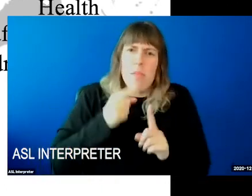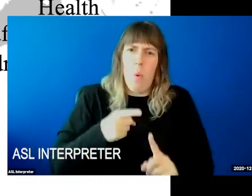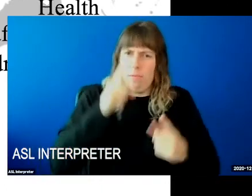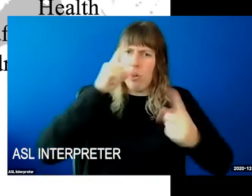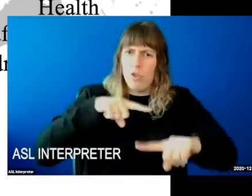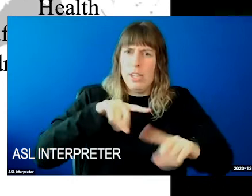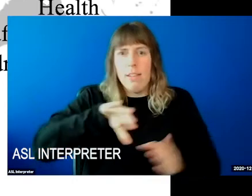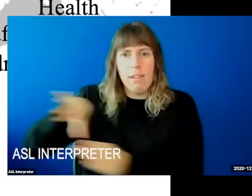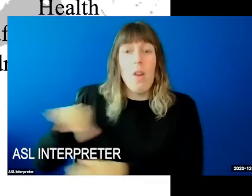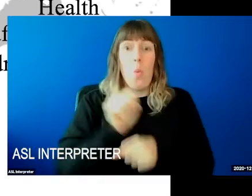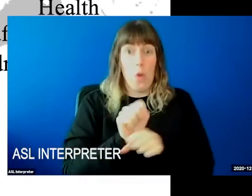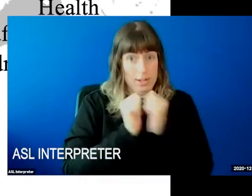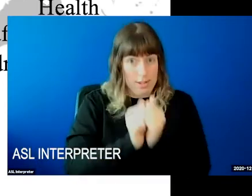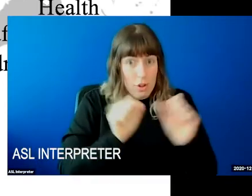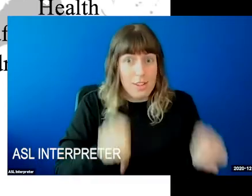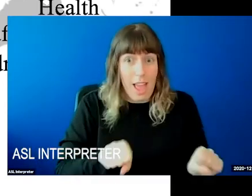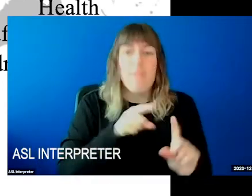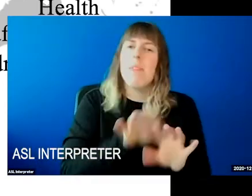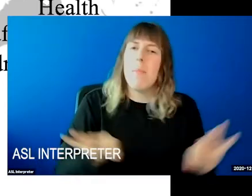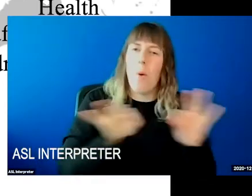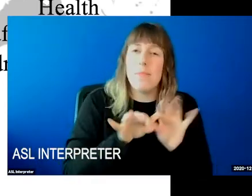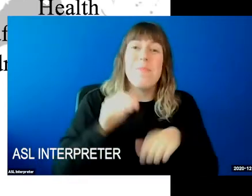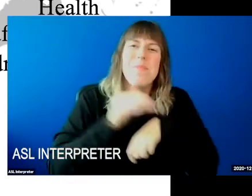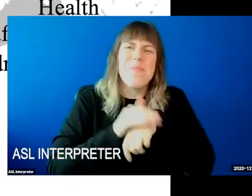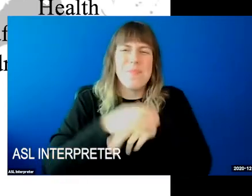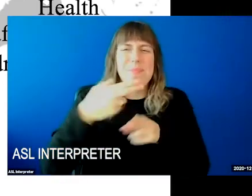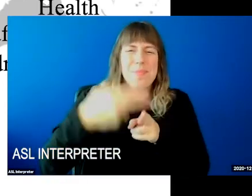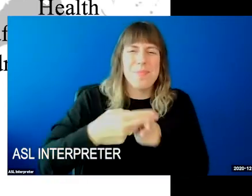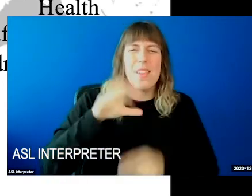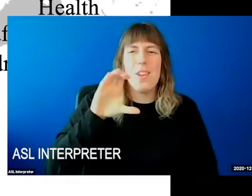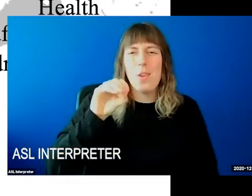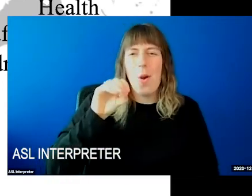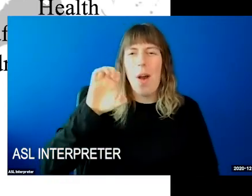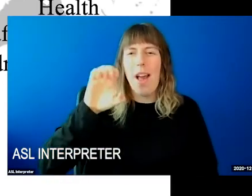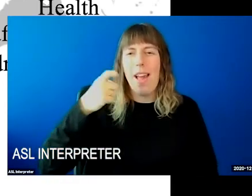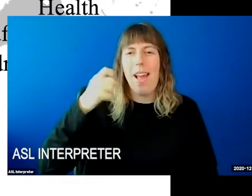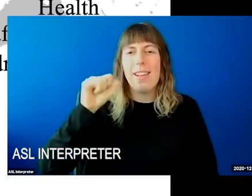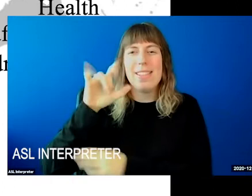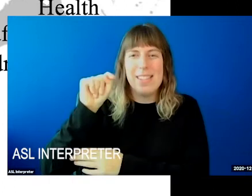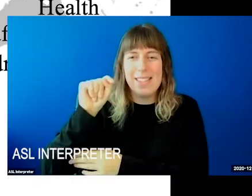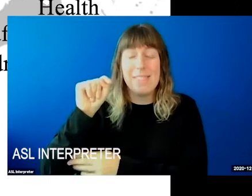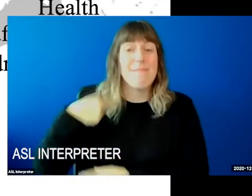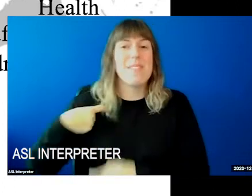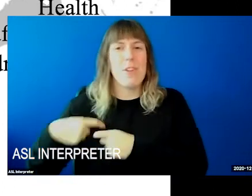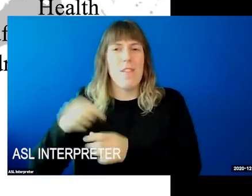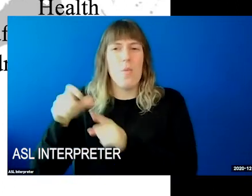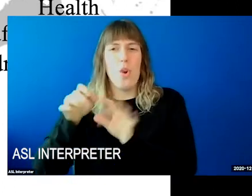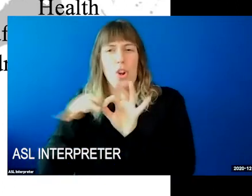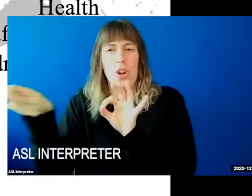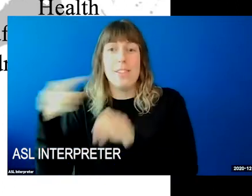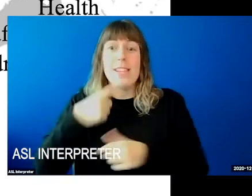we work together? In English, we say coexistence, but in Spanish, they say convivencia, living